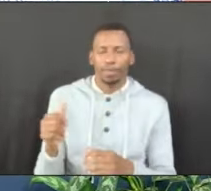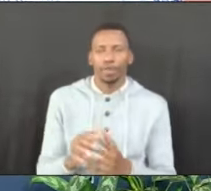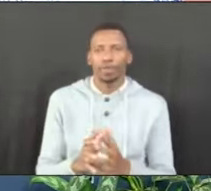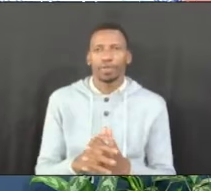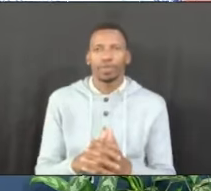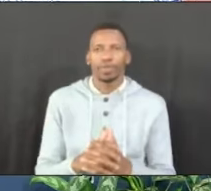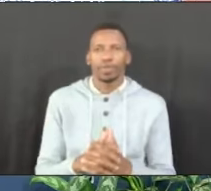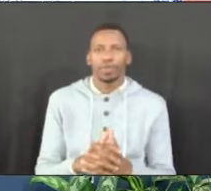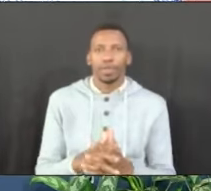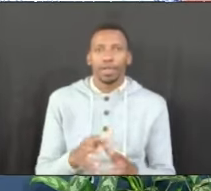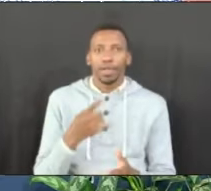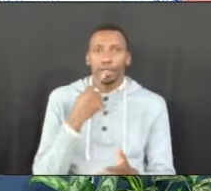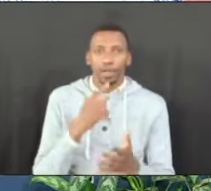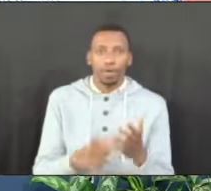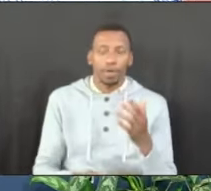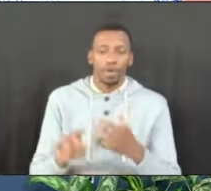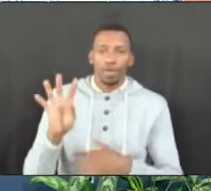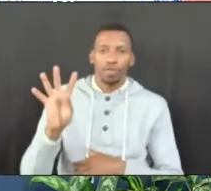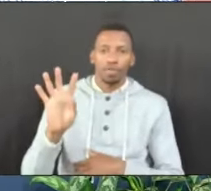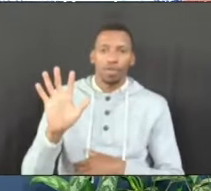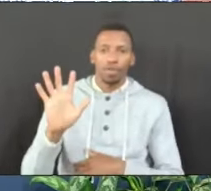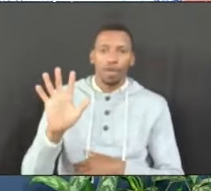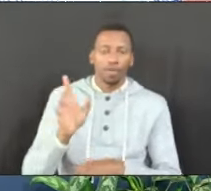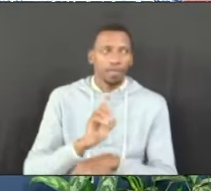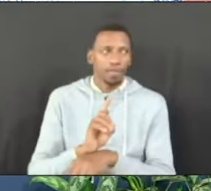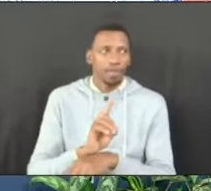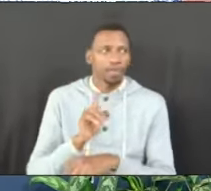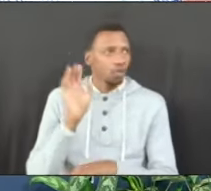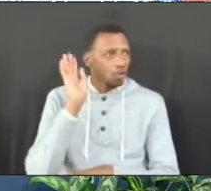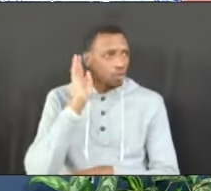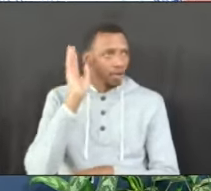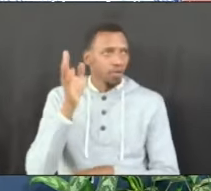I was told 45 minutes and I will be obedient.